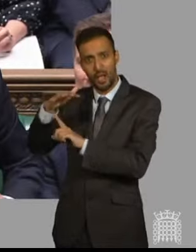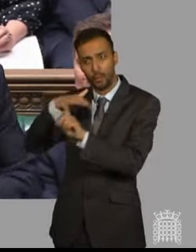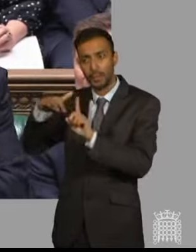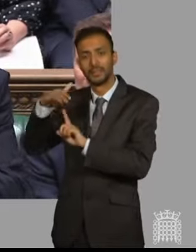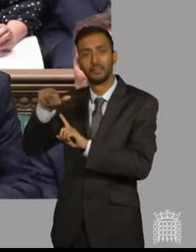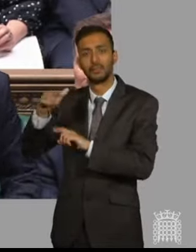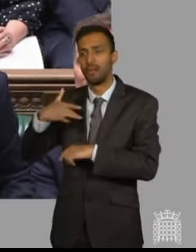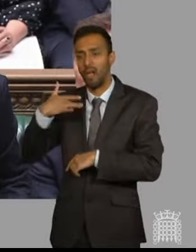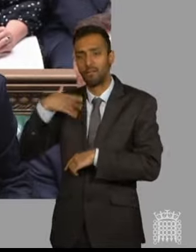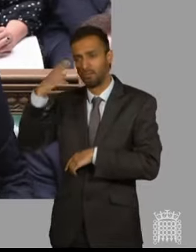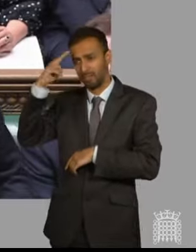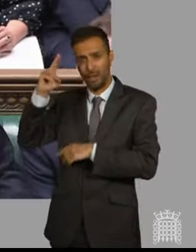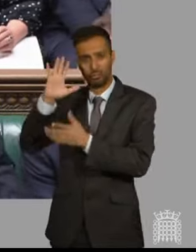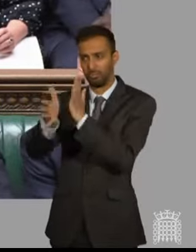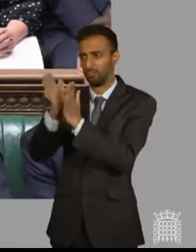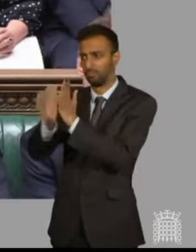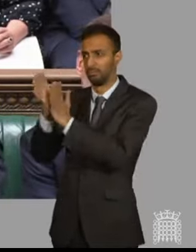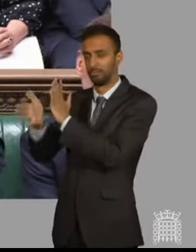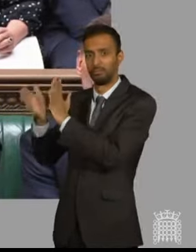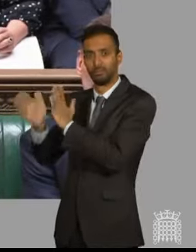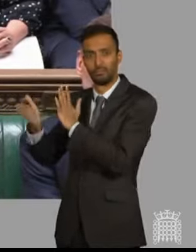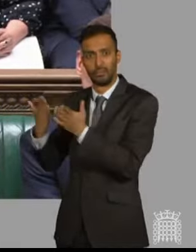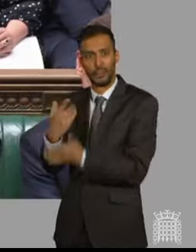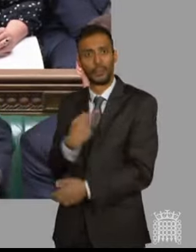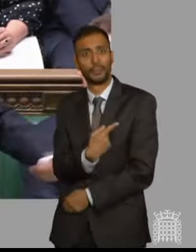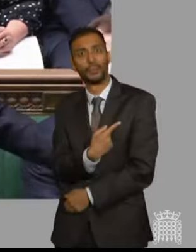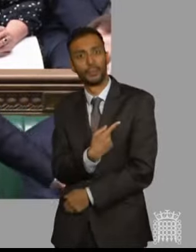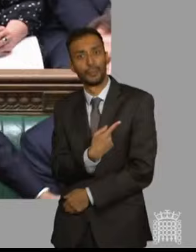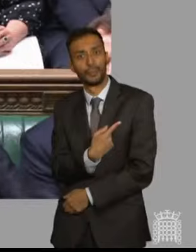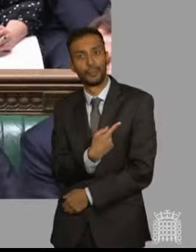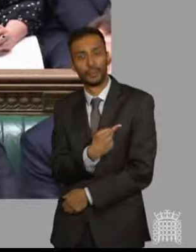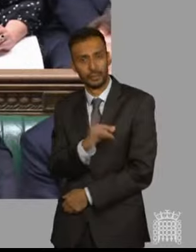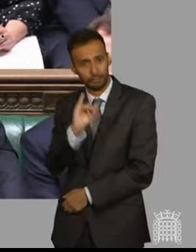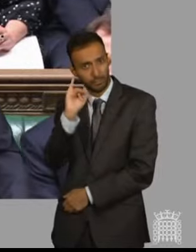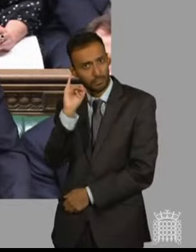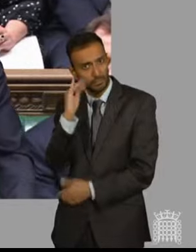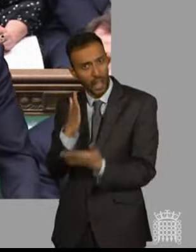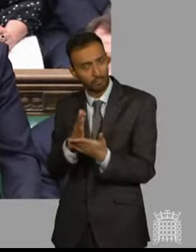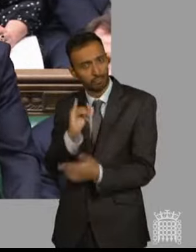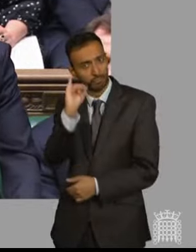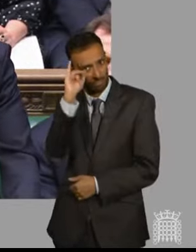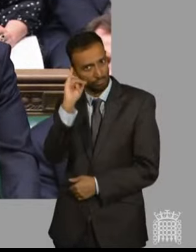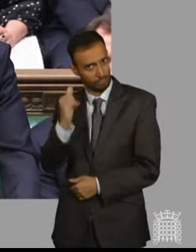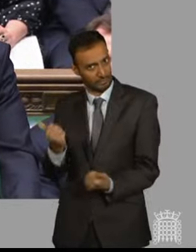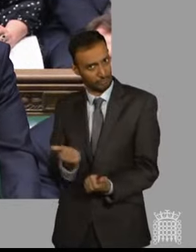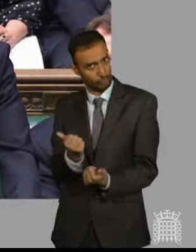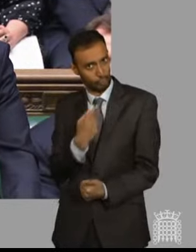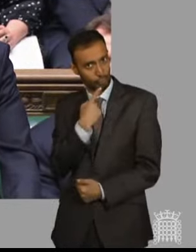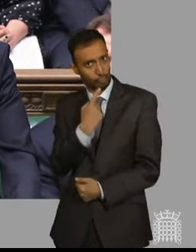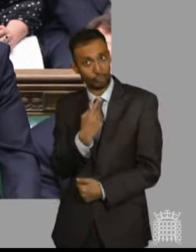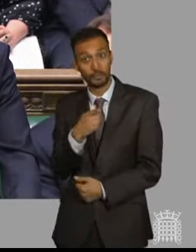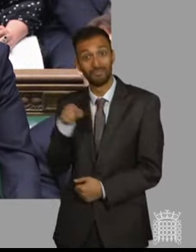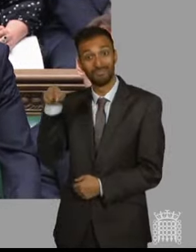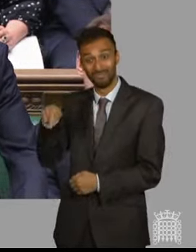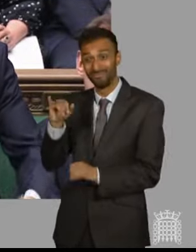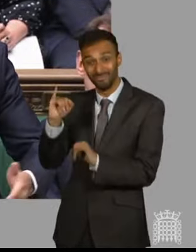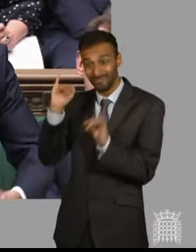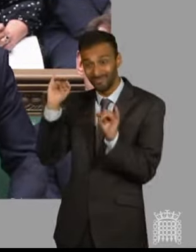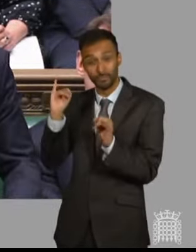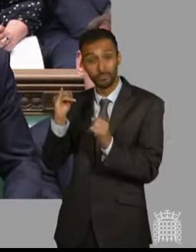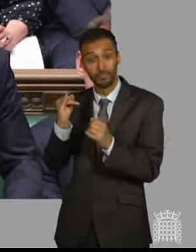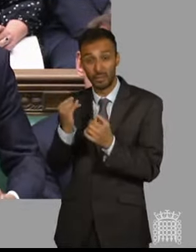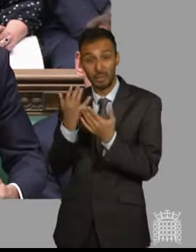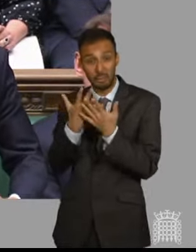this scandal, as the Honourable Gentleman pointed out, has actually unfolded over decades, and with multiple people clearly at fault. But